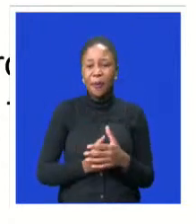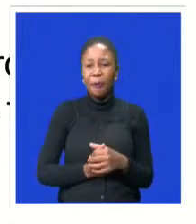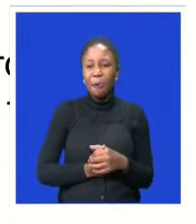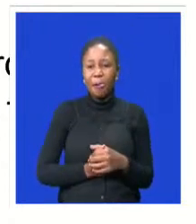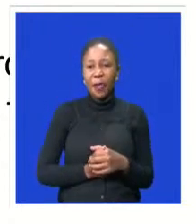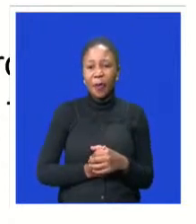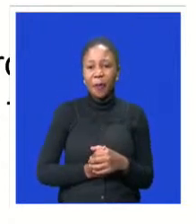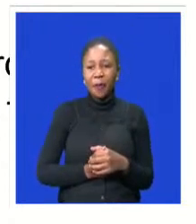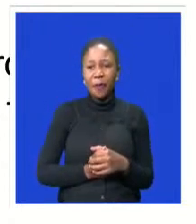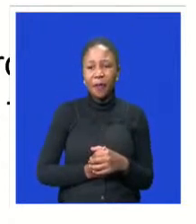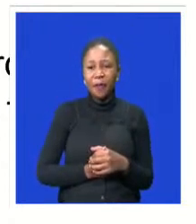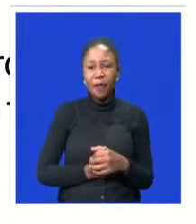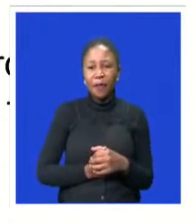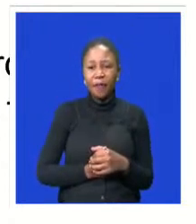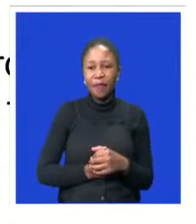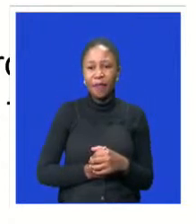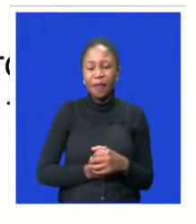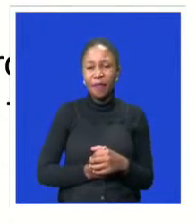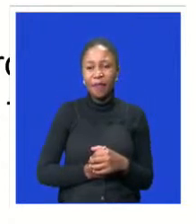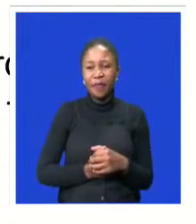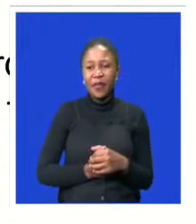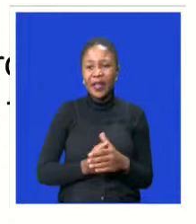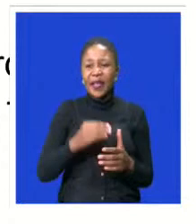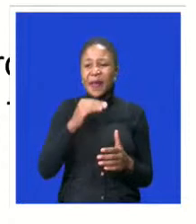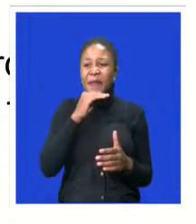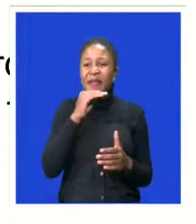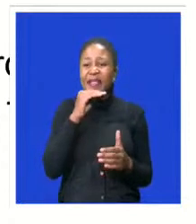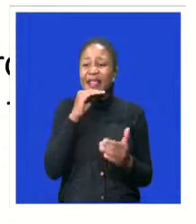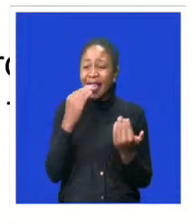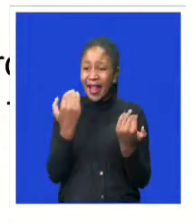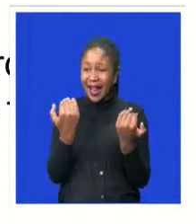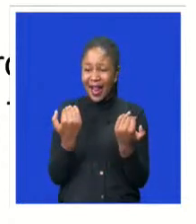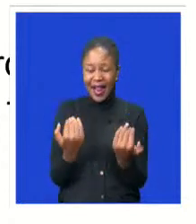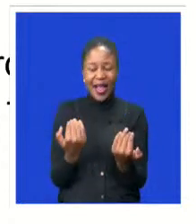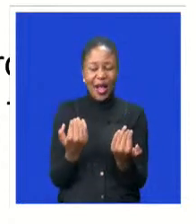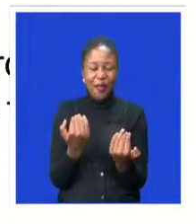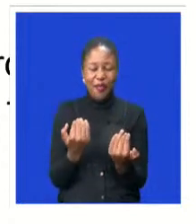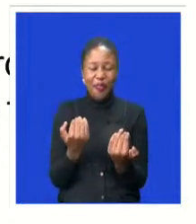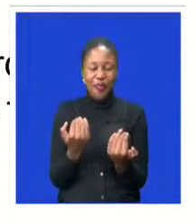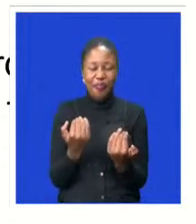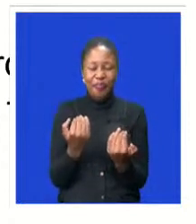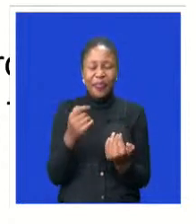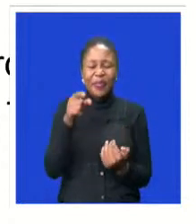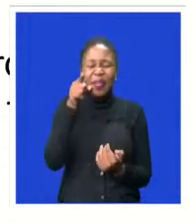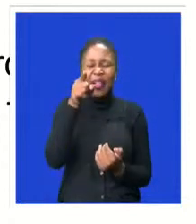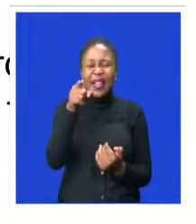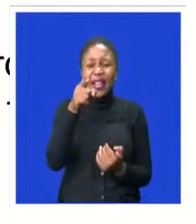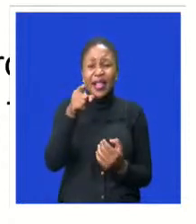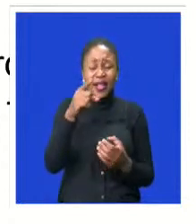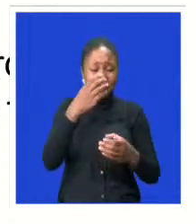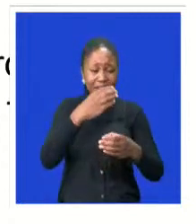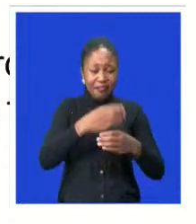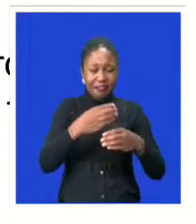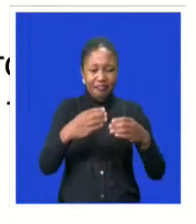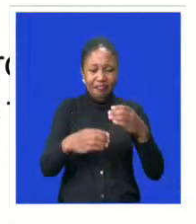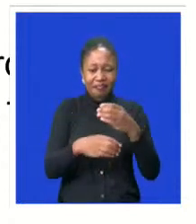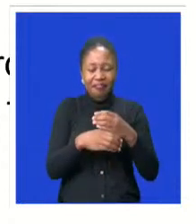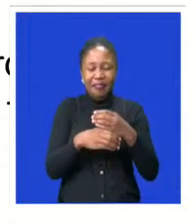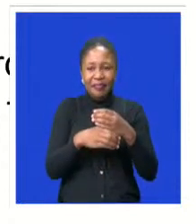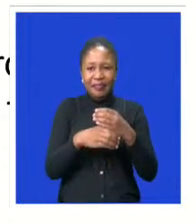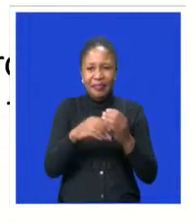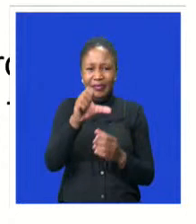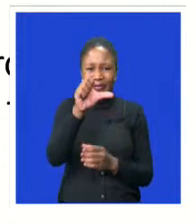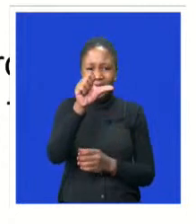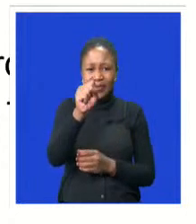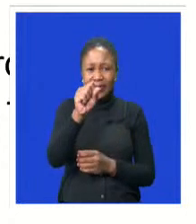our syllabus requires that we should be expected to write to the editor,